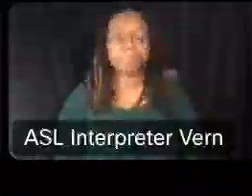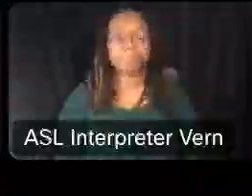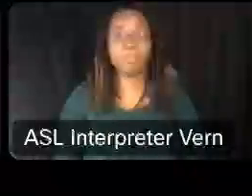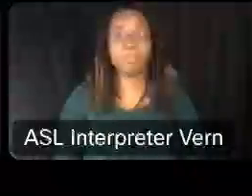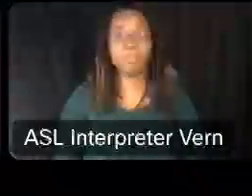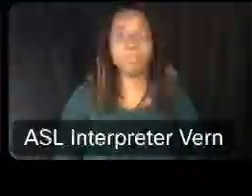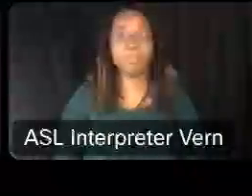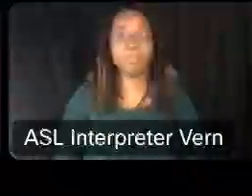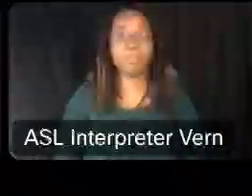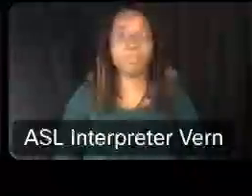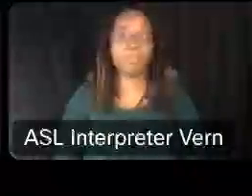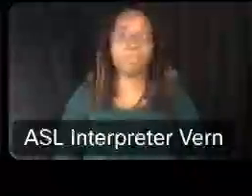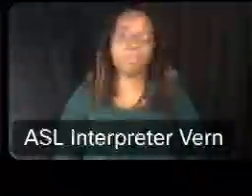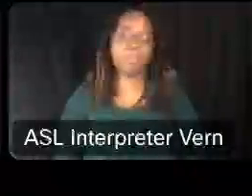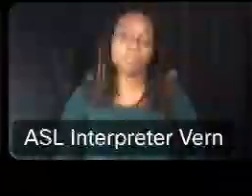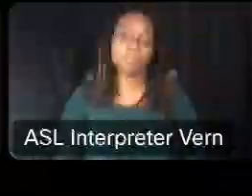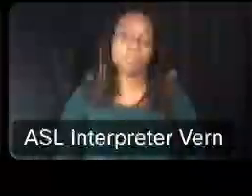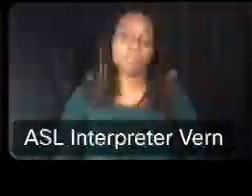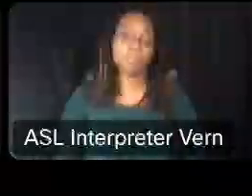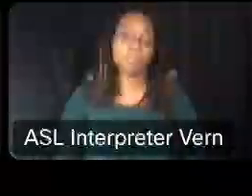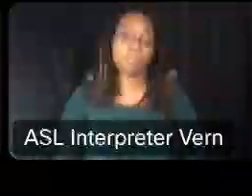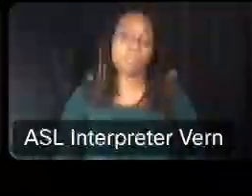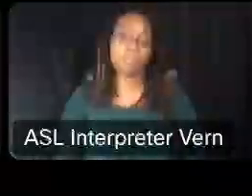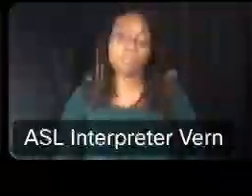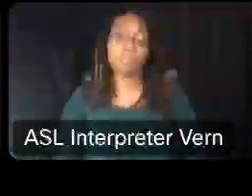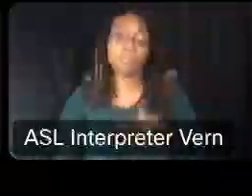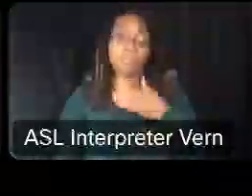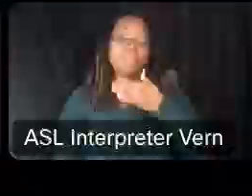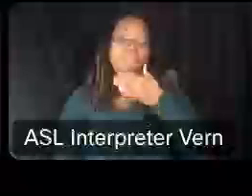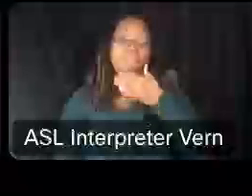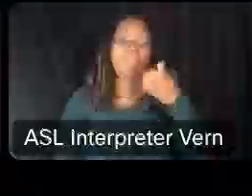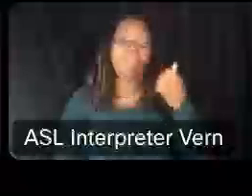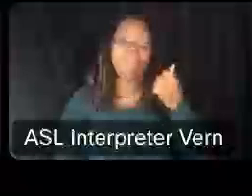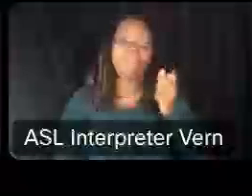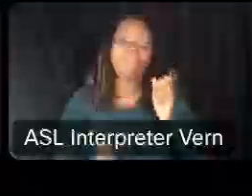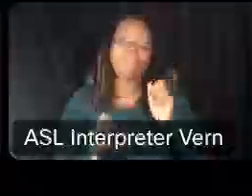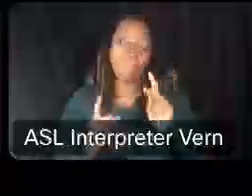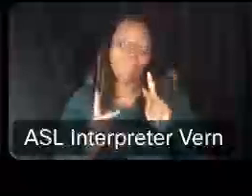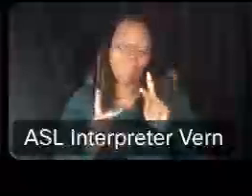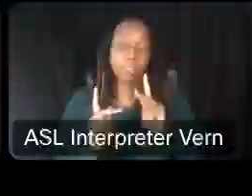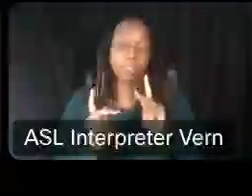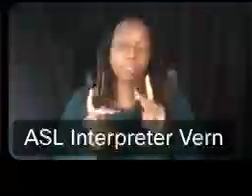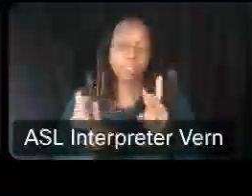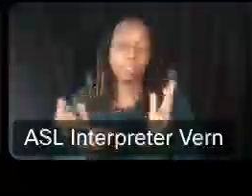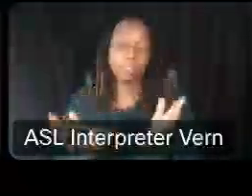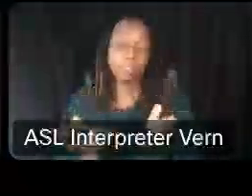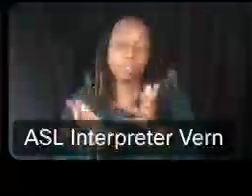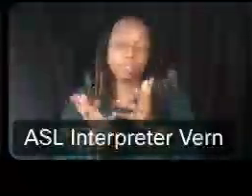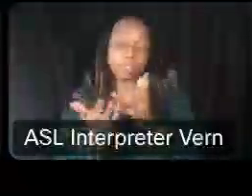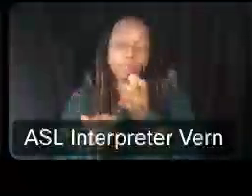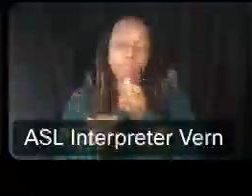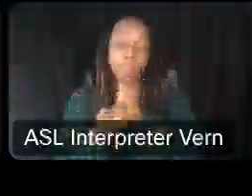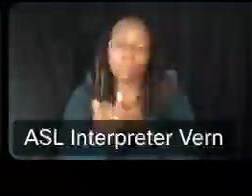best way to support the development of peer support is for everyone in the program,